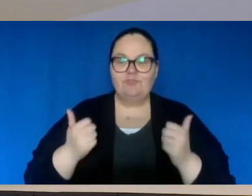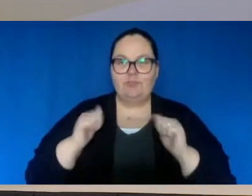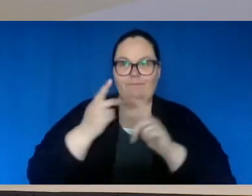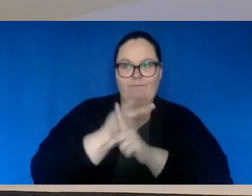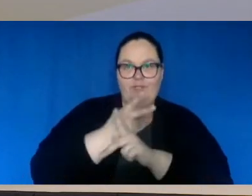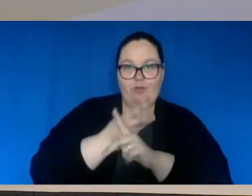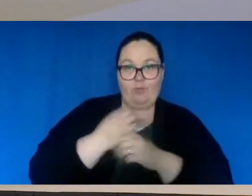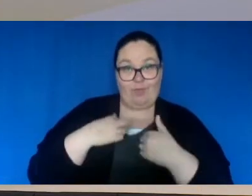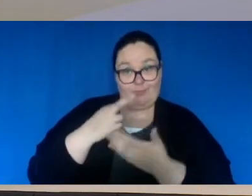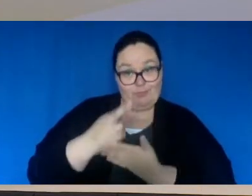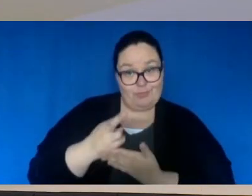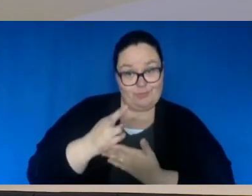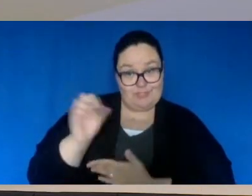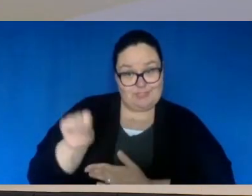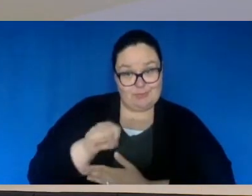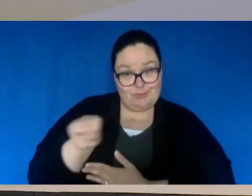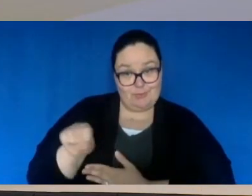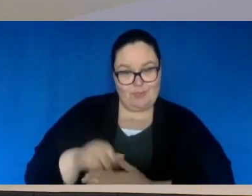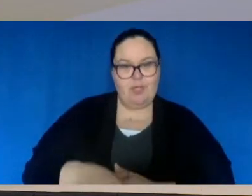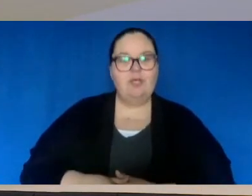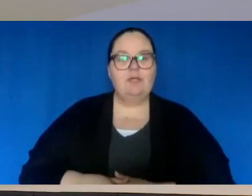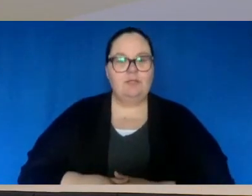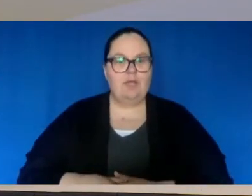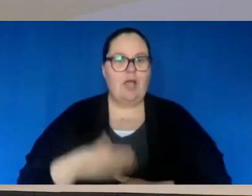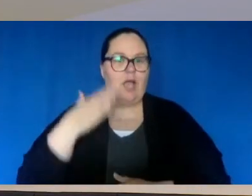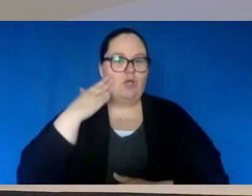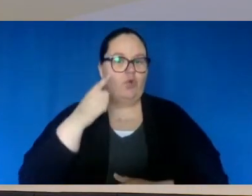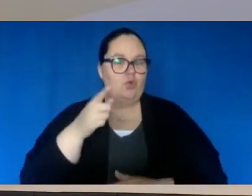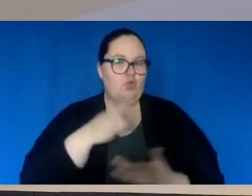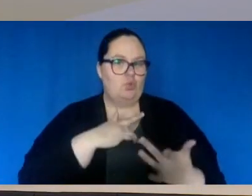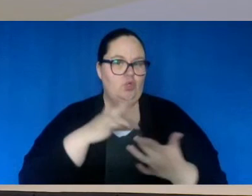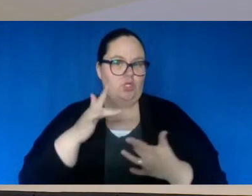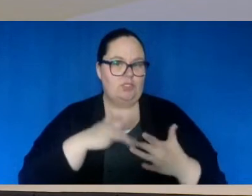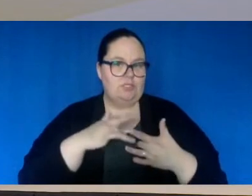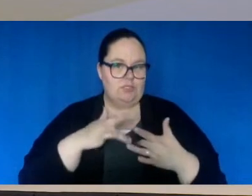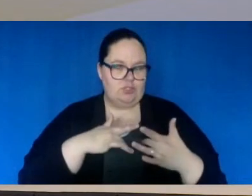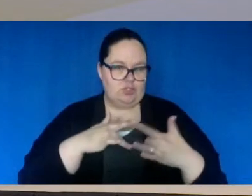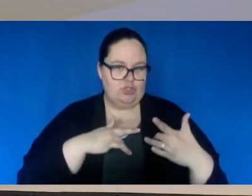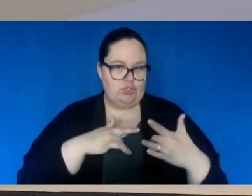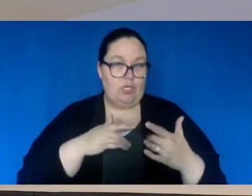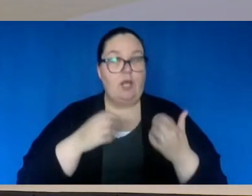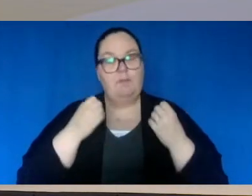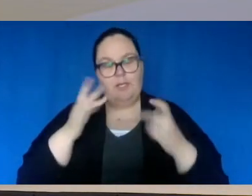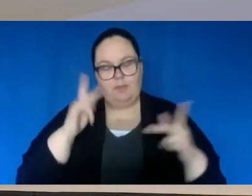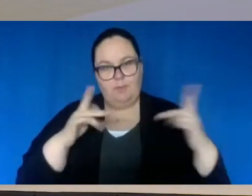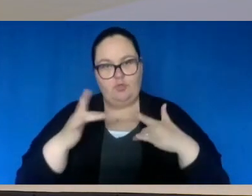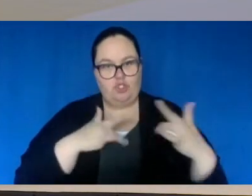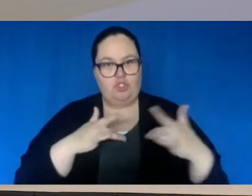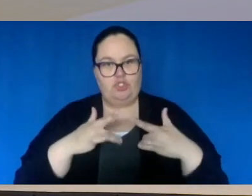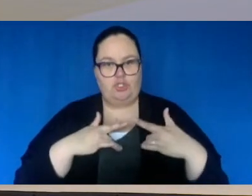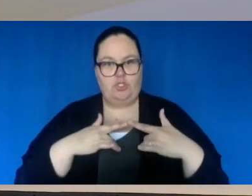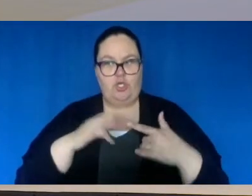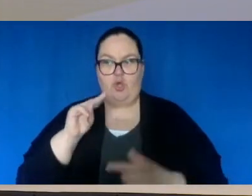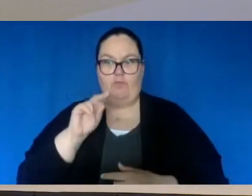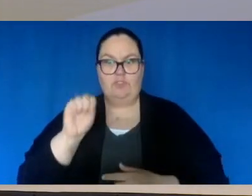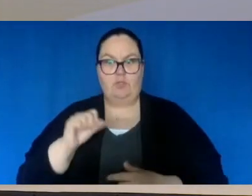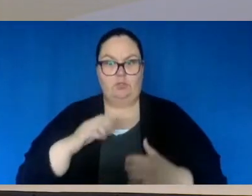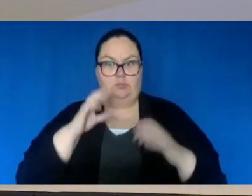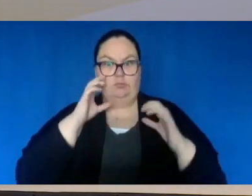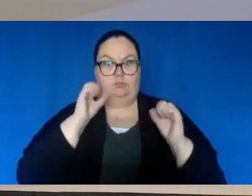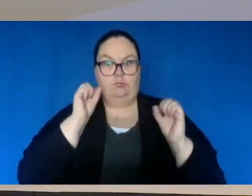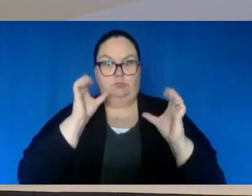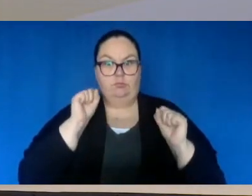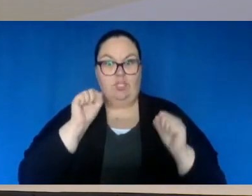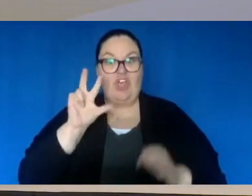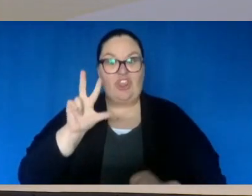place. I know you expressed concern, as many people did, when we heard the numbers out of Nova Scotia today with 38 new